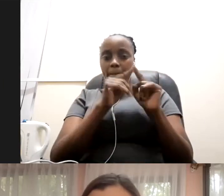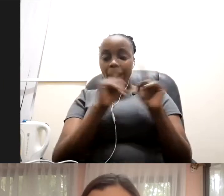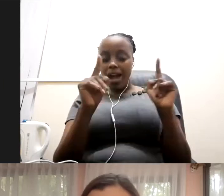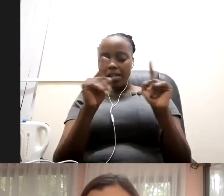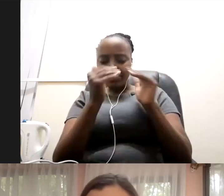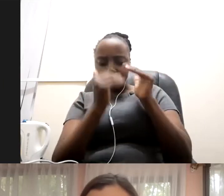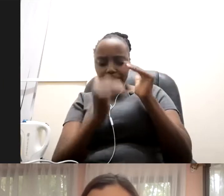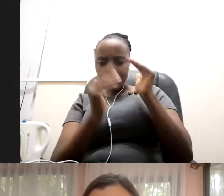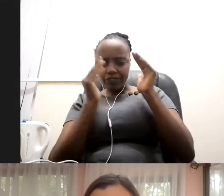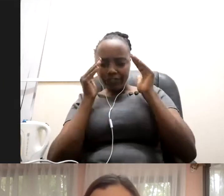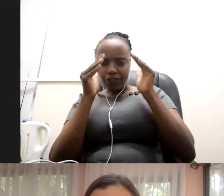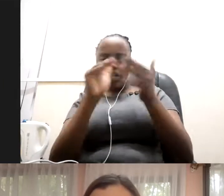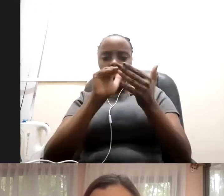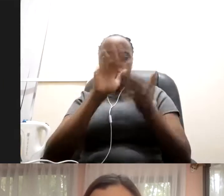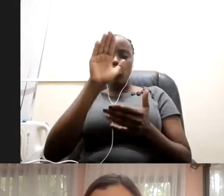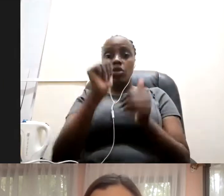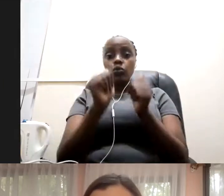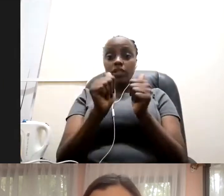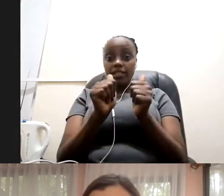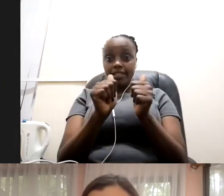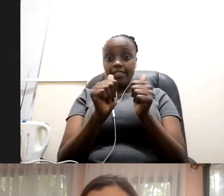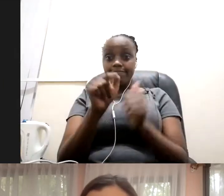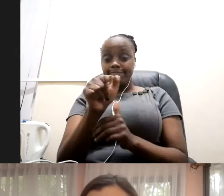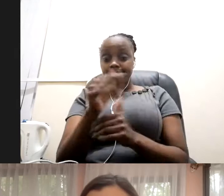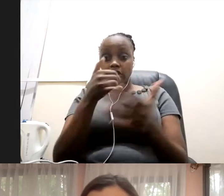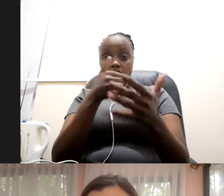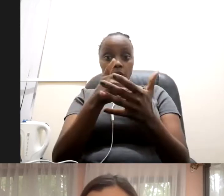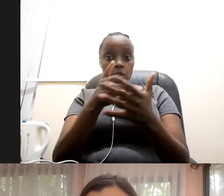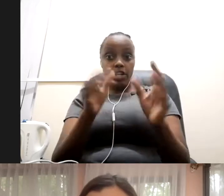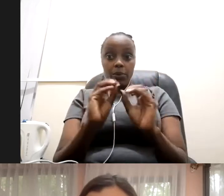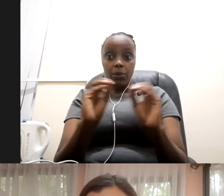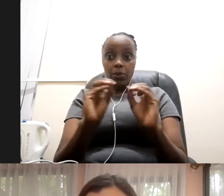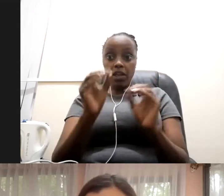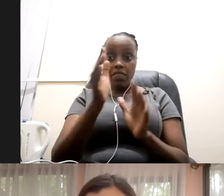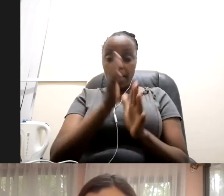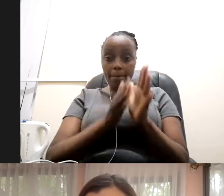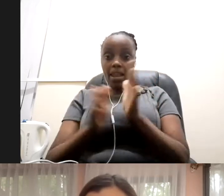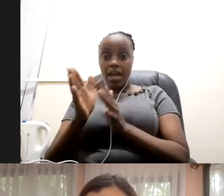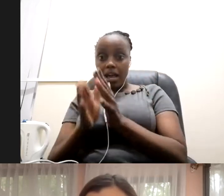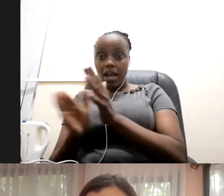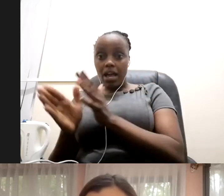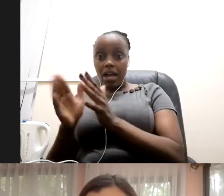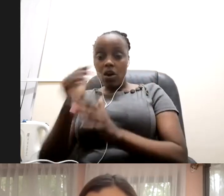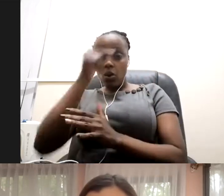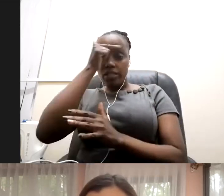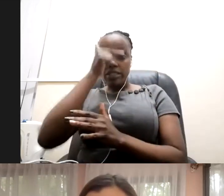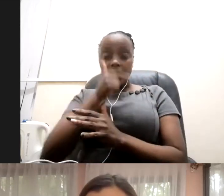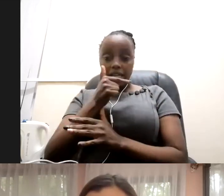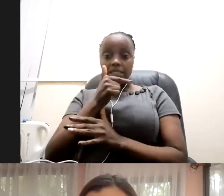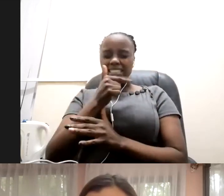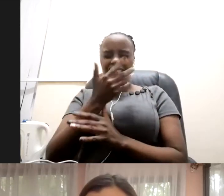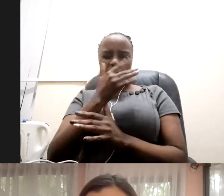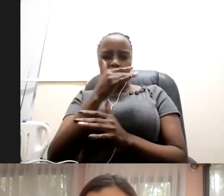to not being considered at the planning phase or taken seriously, if you will,